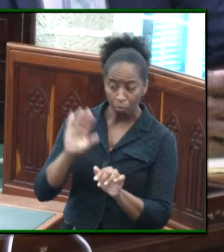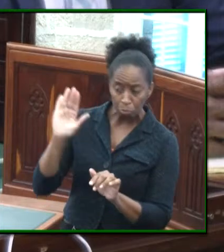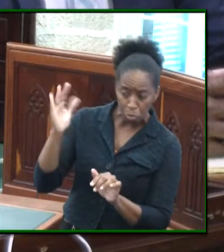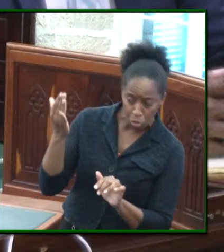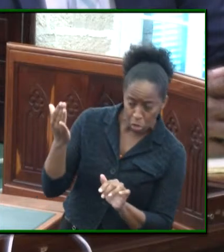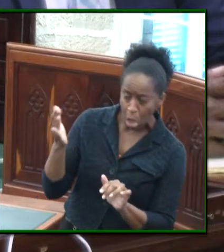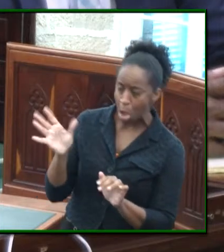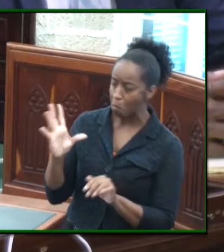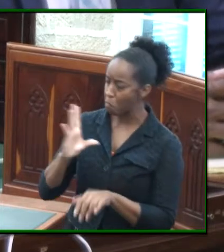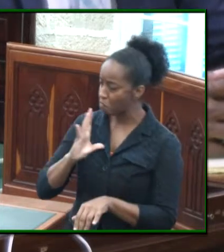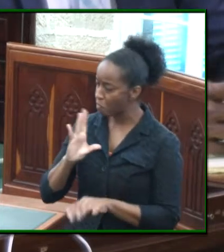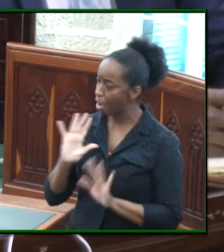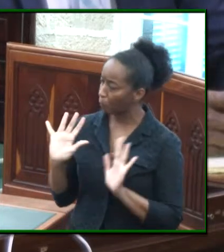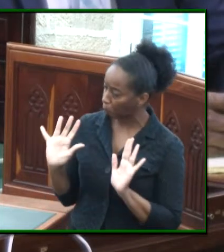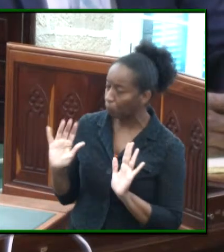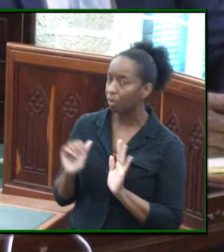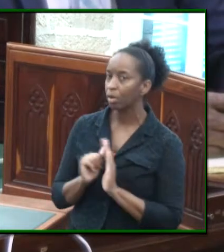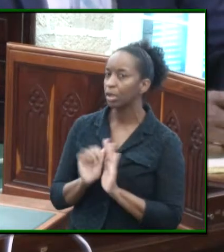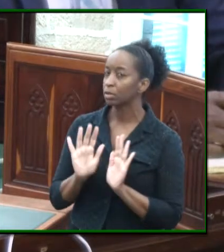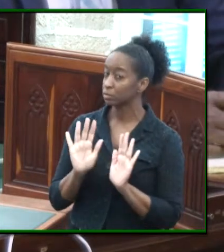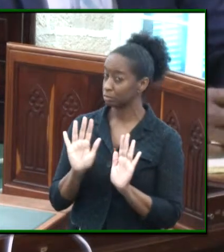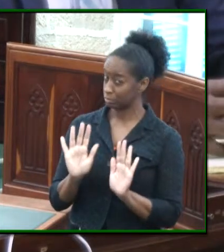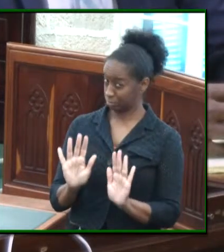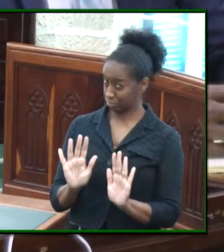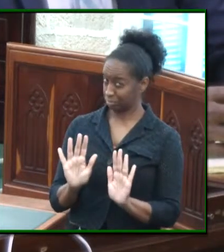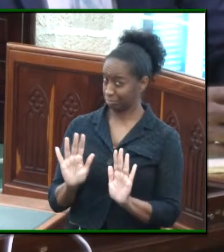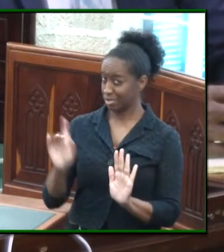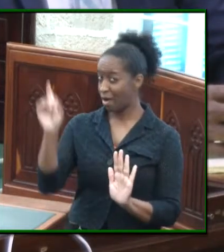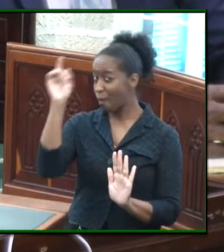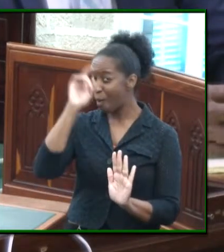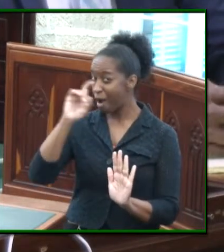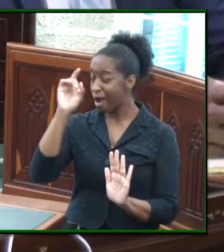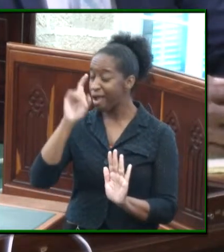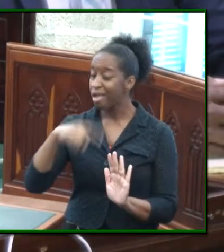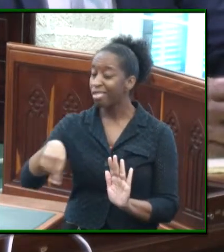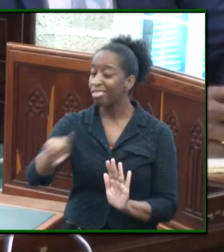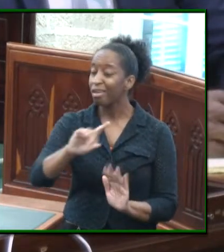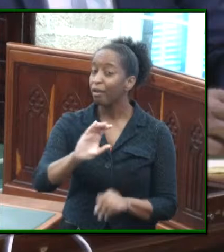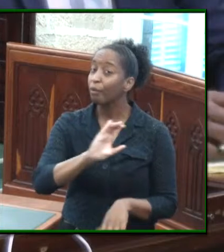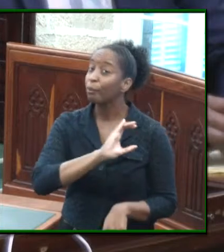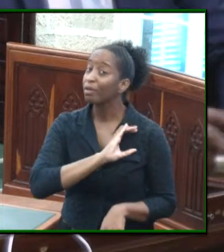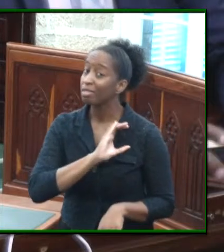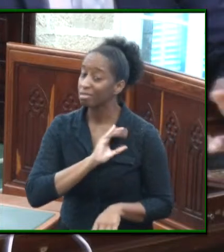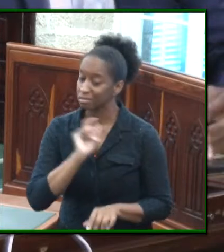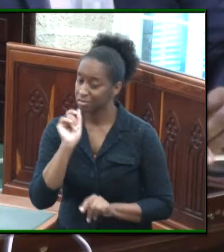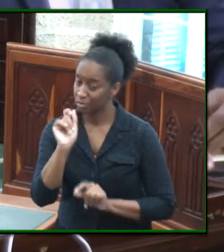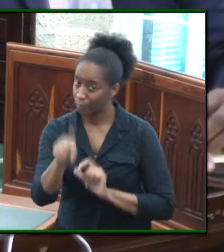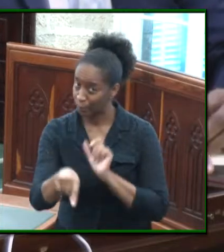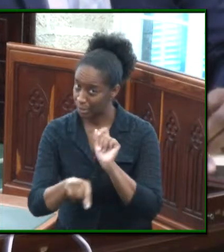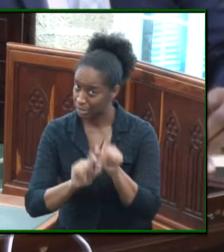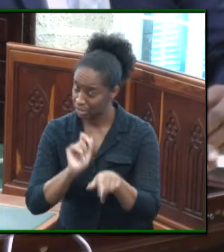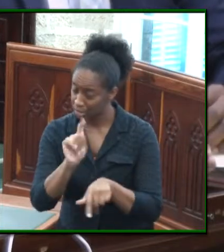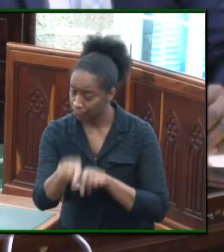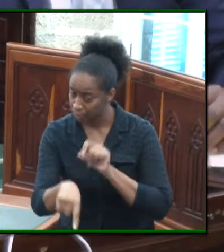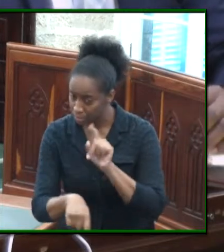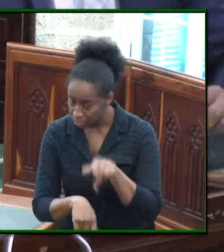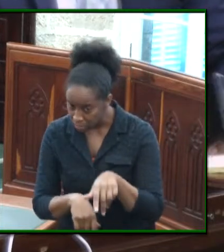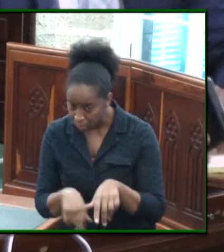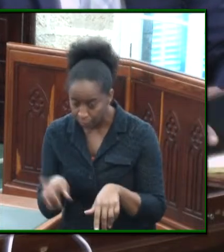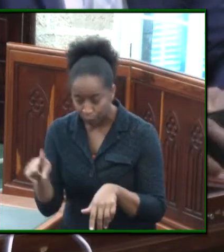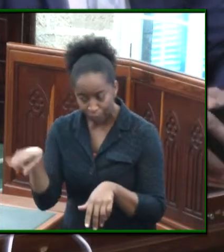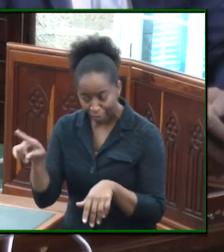police intelligence indicated that those individuals were involved in